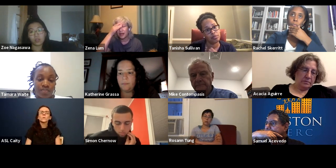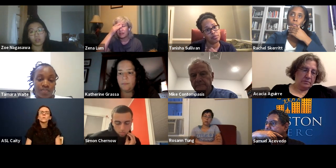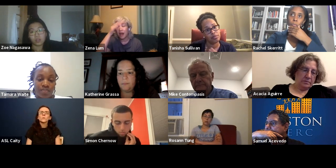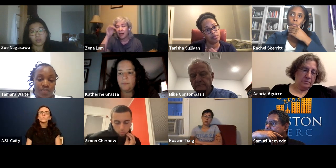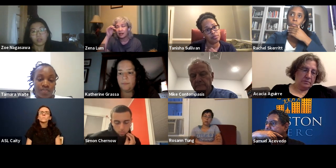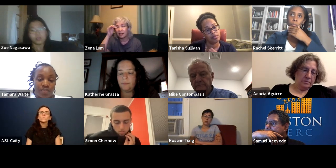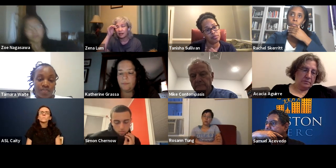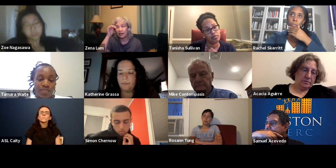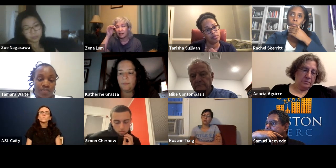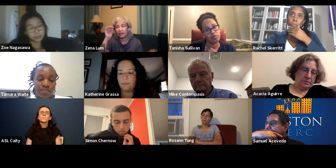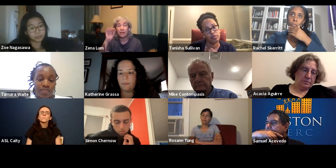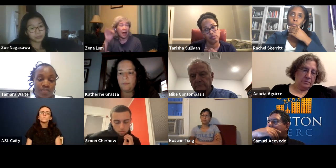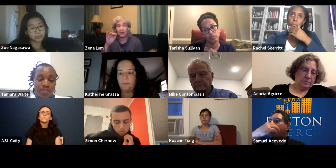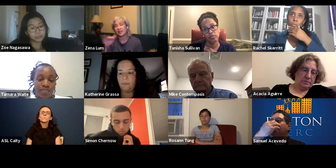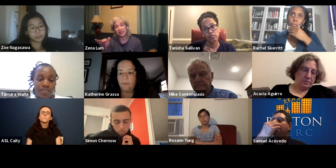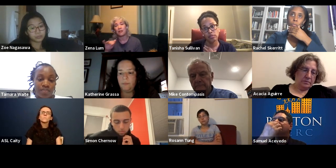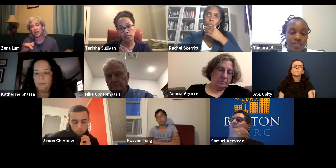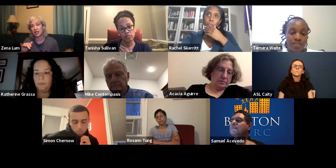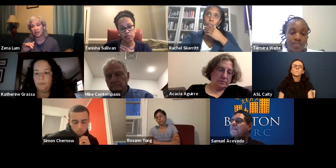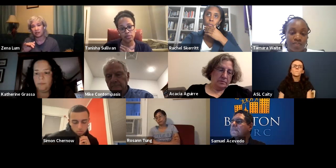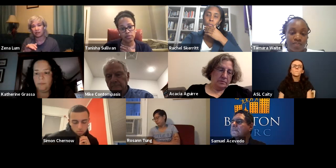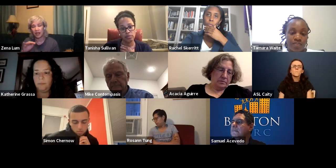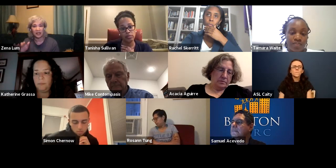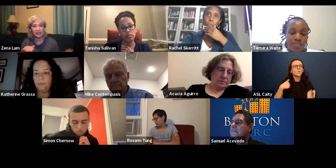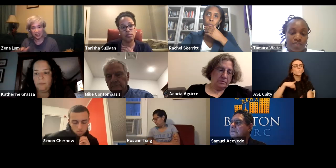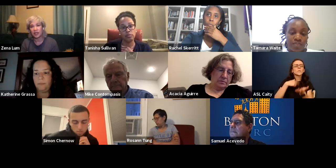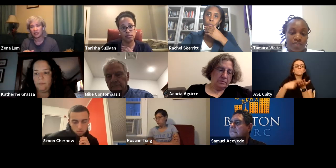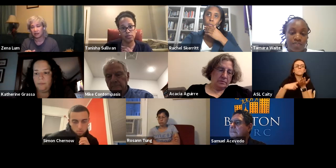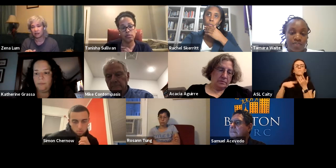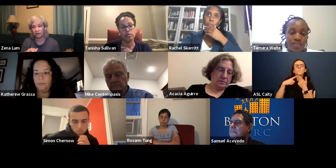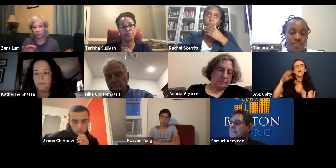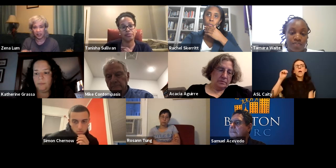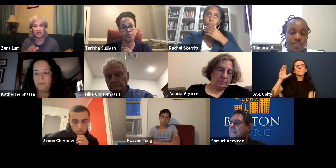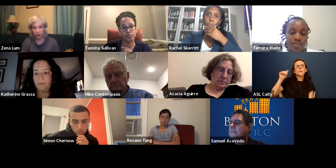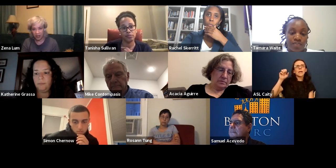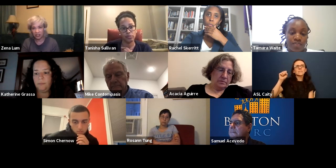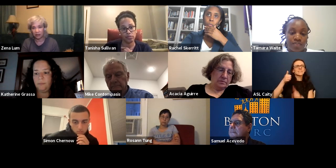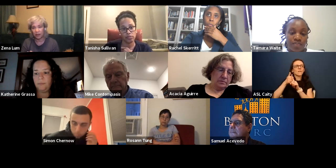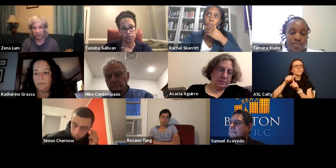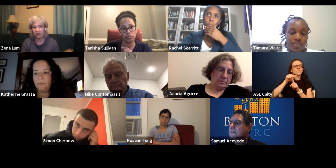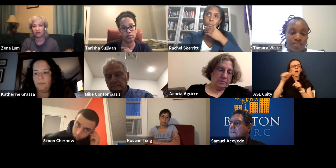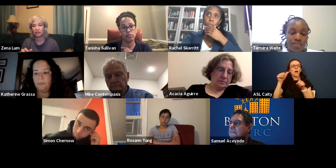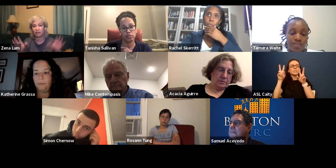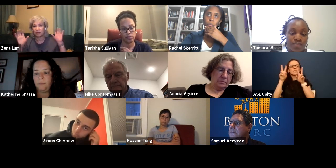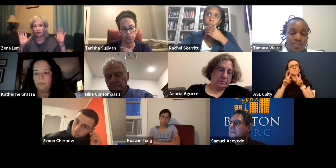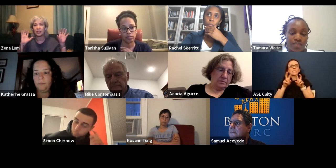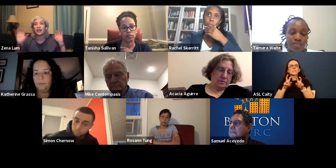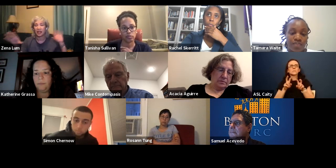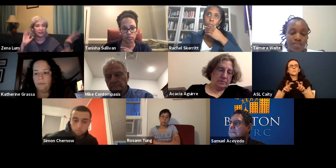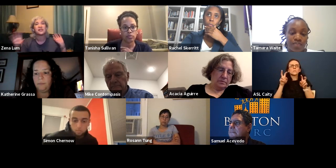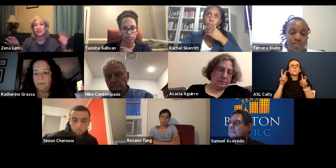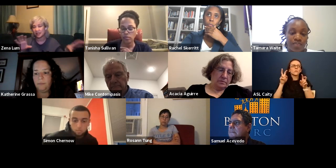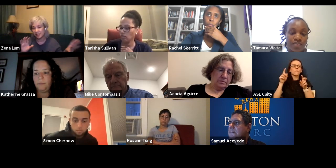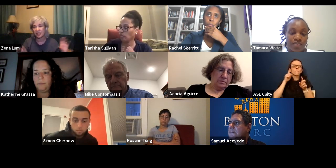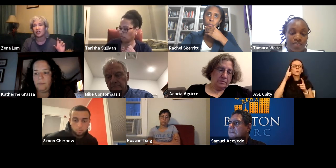We talked about the MCAS not being an assessment for consideration because of